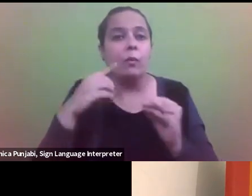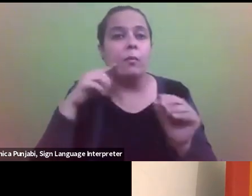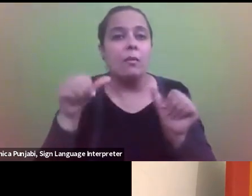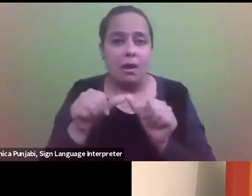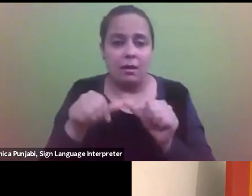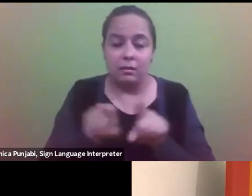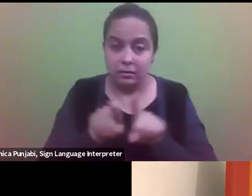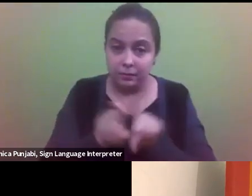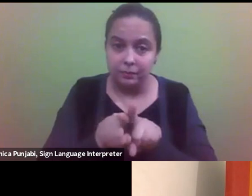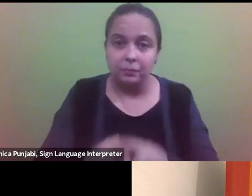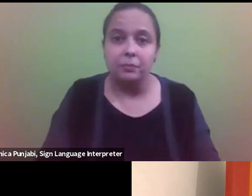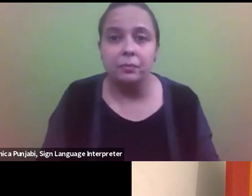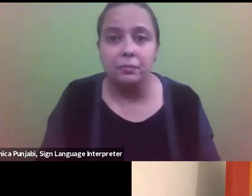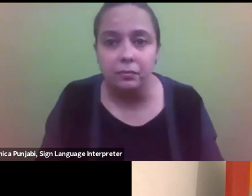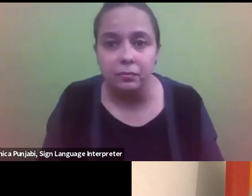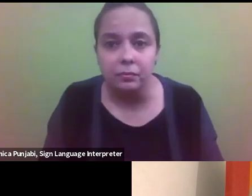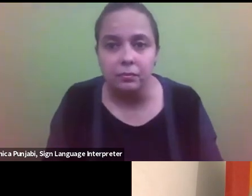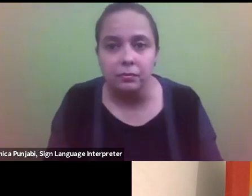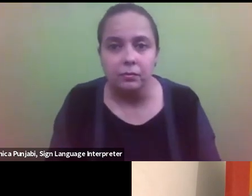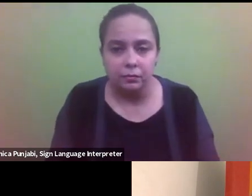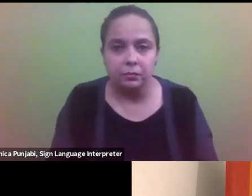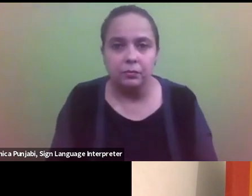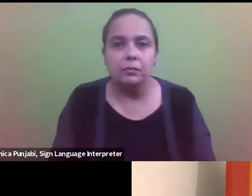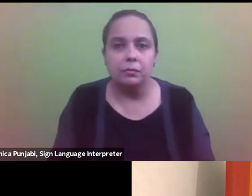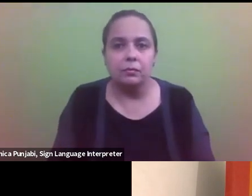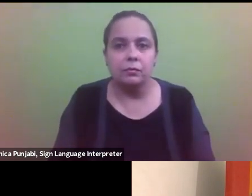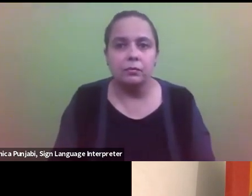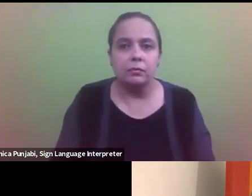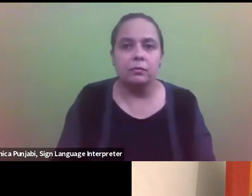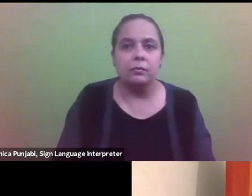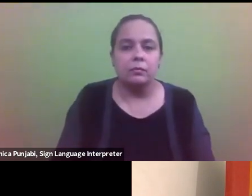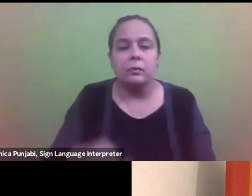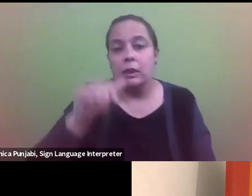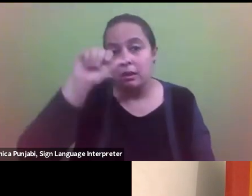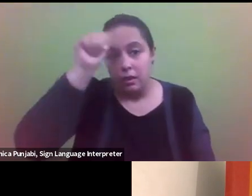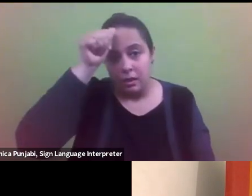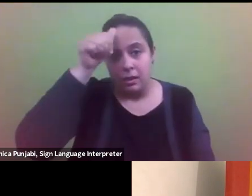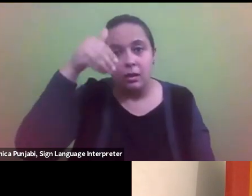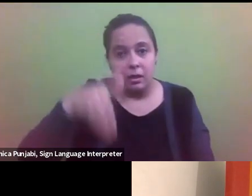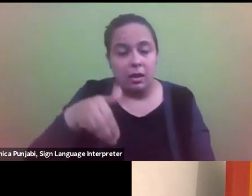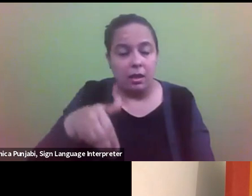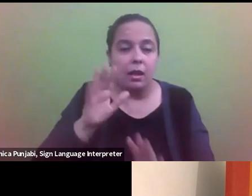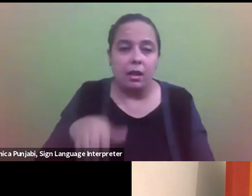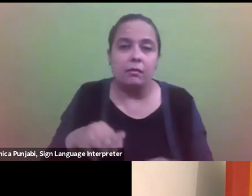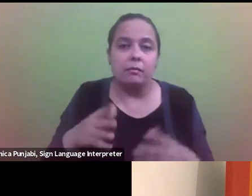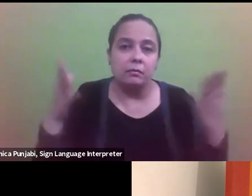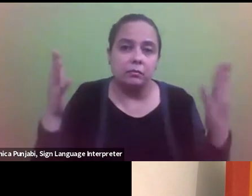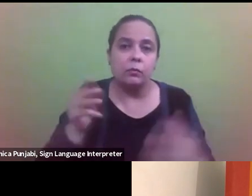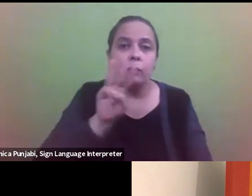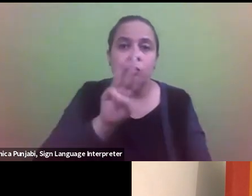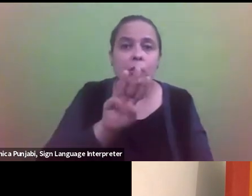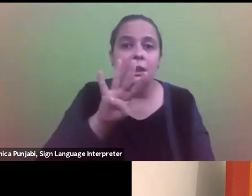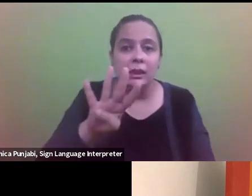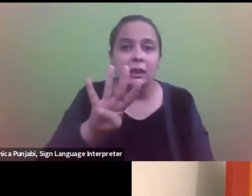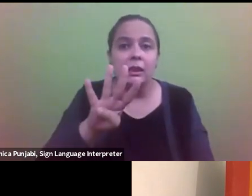different organizations, India has on an average around 180 million LGBTIQ people. Out of that, 43 million people belong